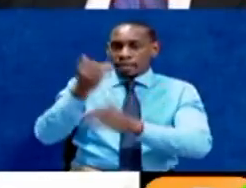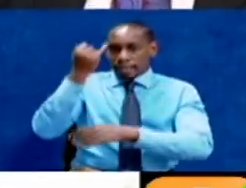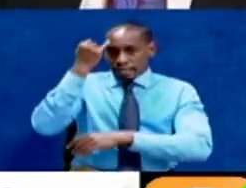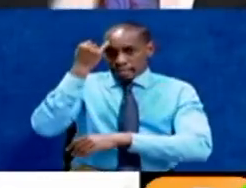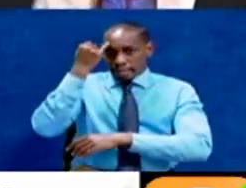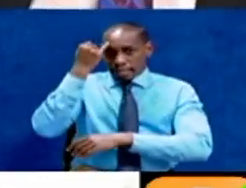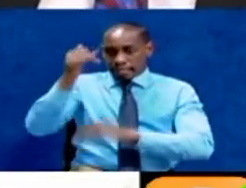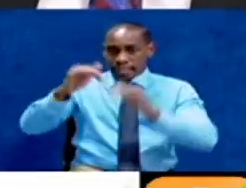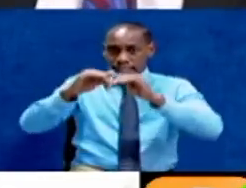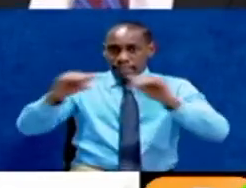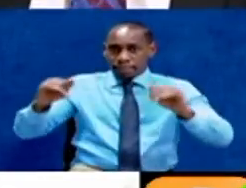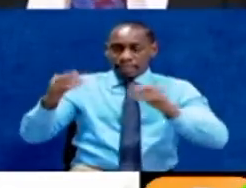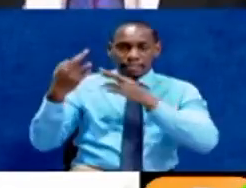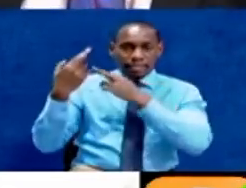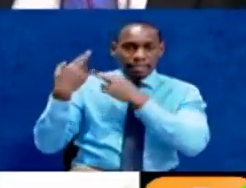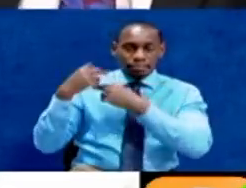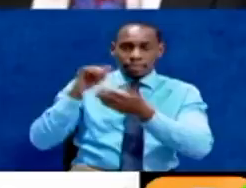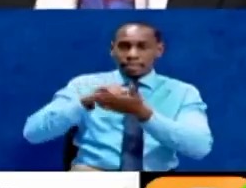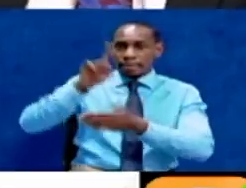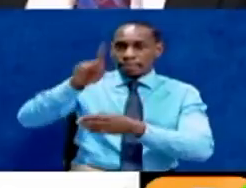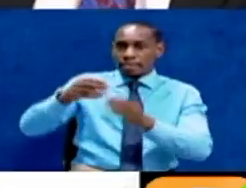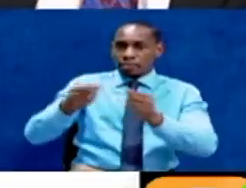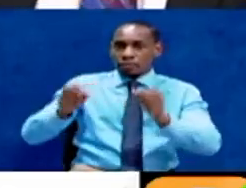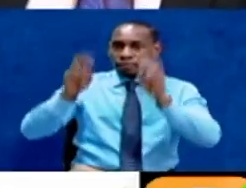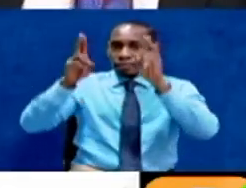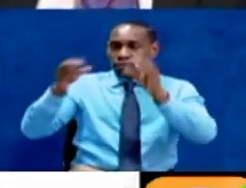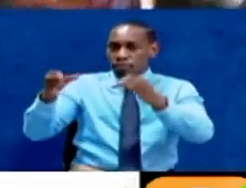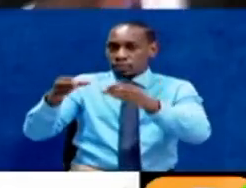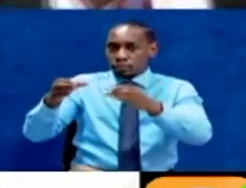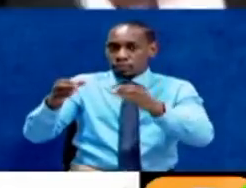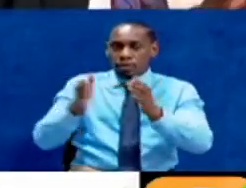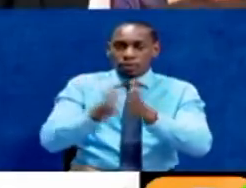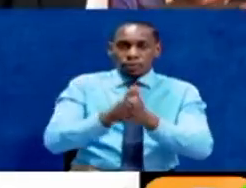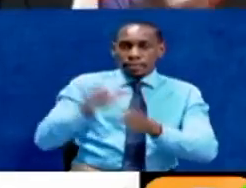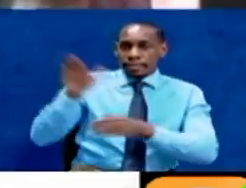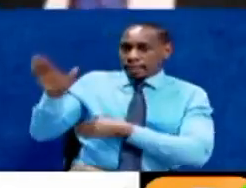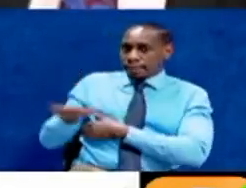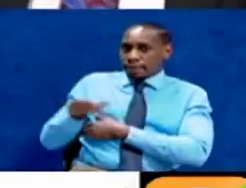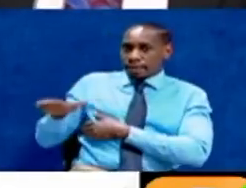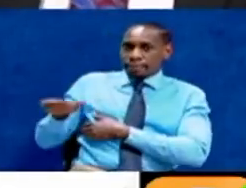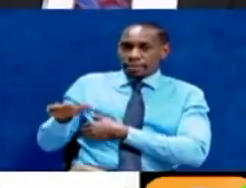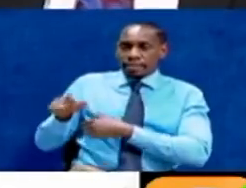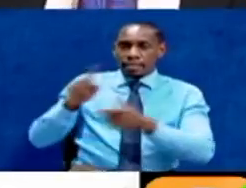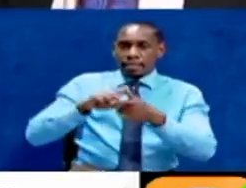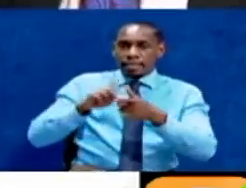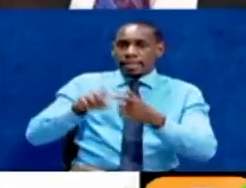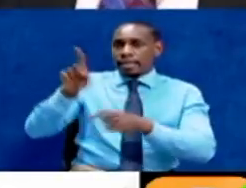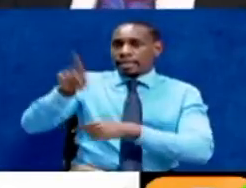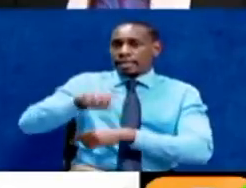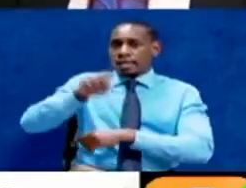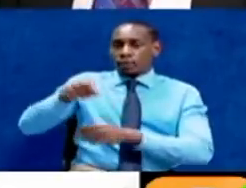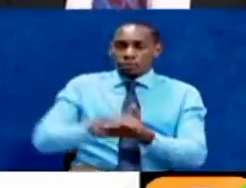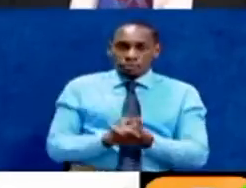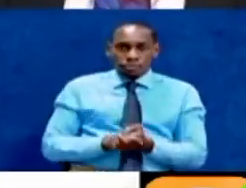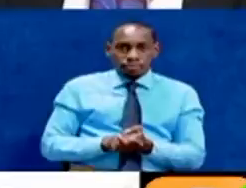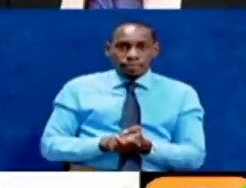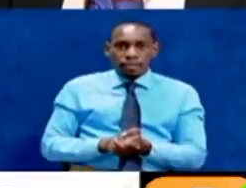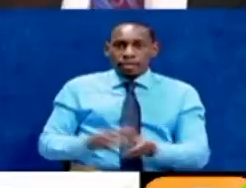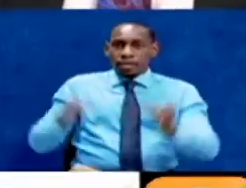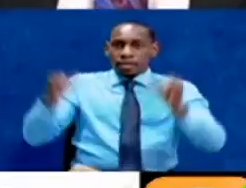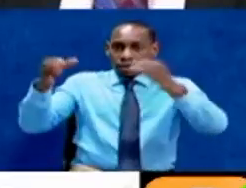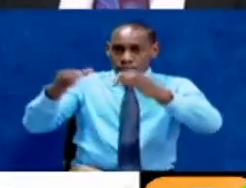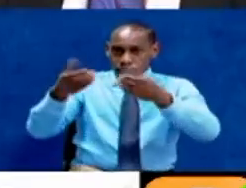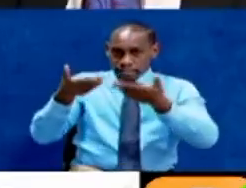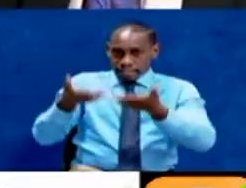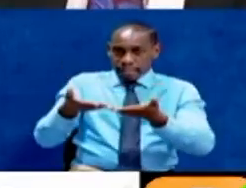function of when we must deal with matters of a party and as a parliament, then we've been going wrong. Party, even as